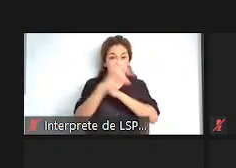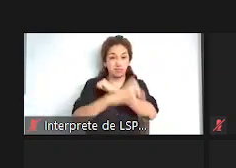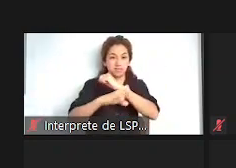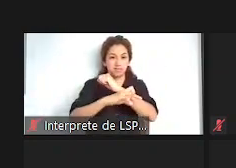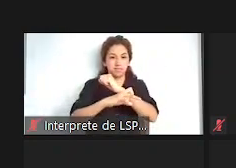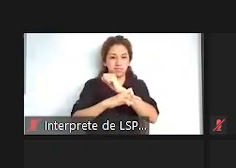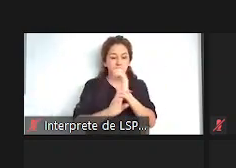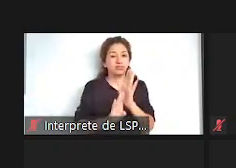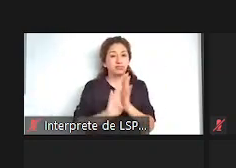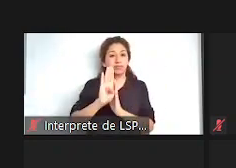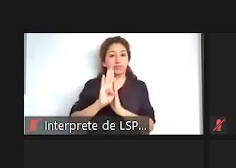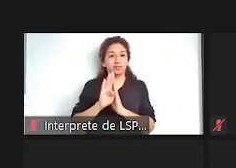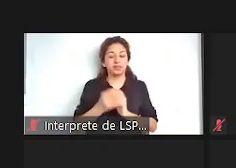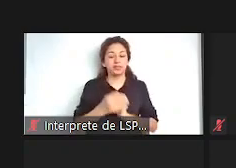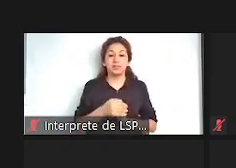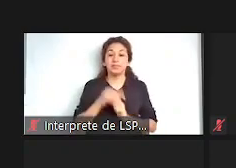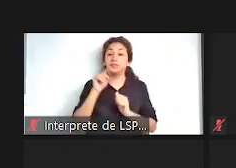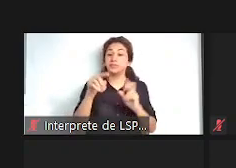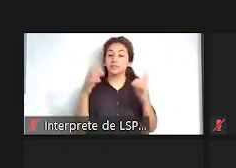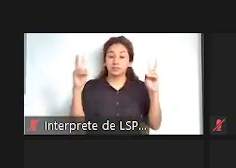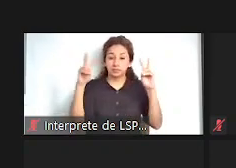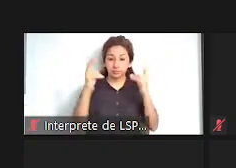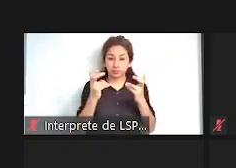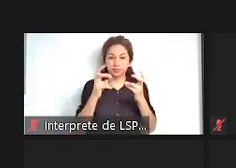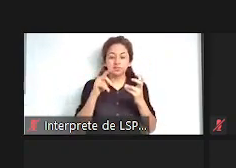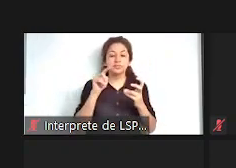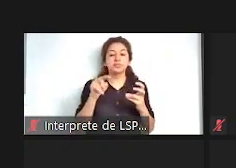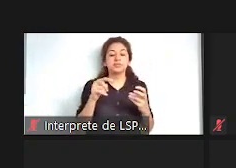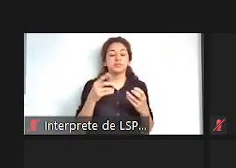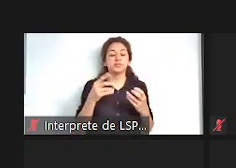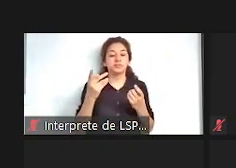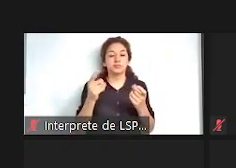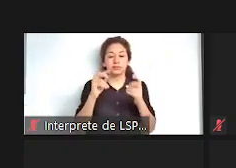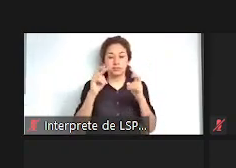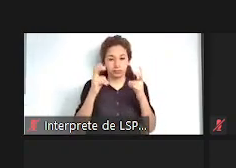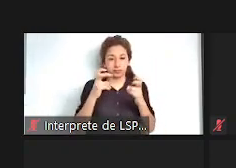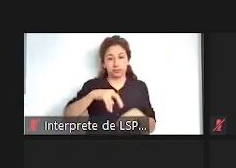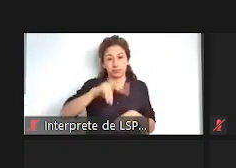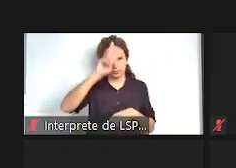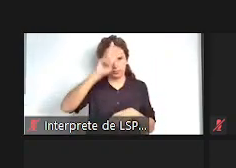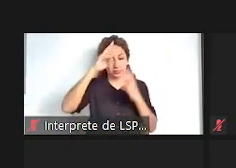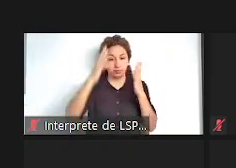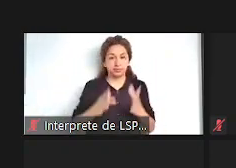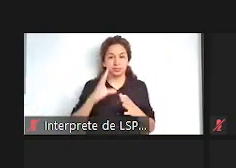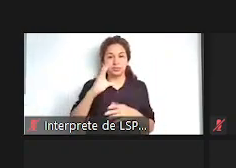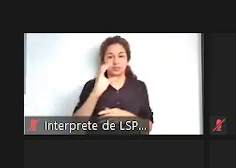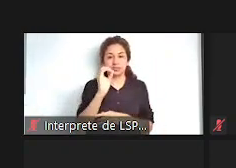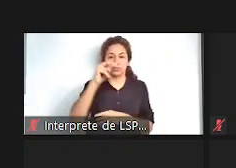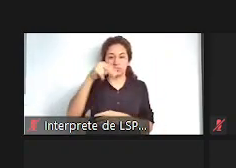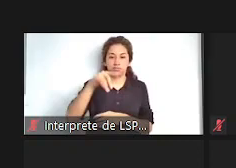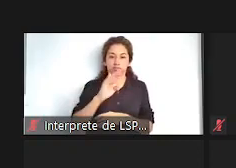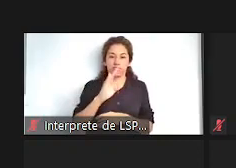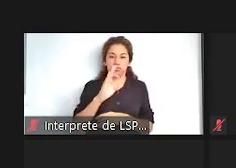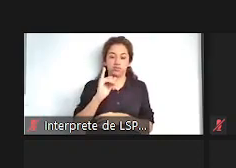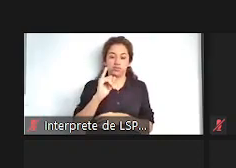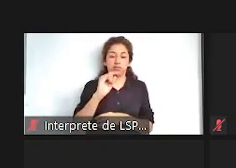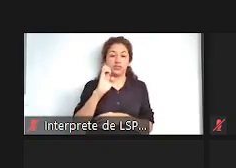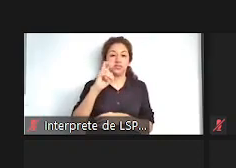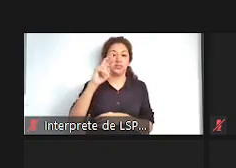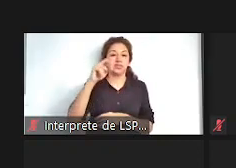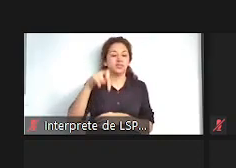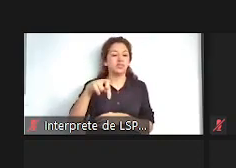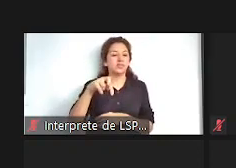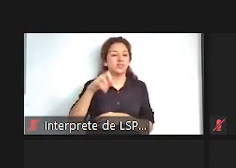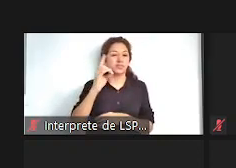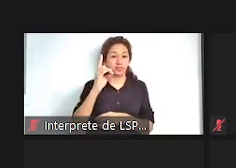societies it is in the sense that the private formal sector and peru represented that by confirmative